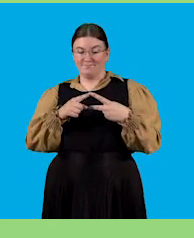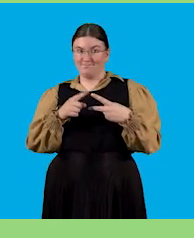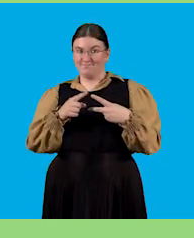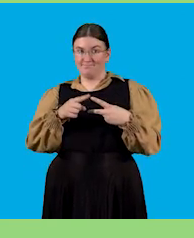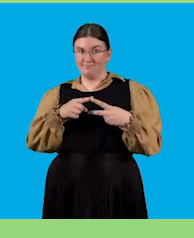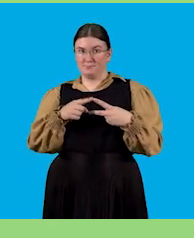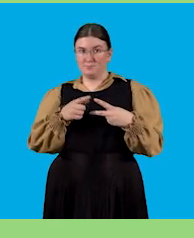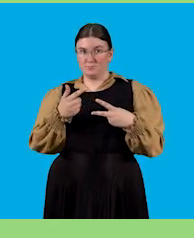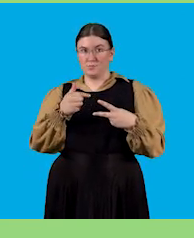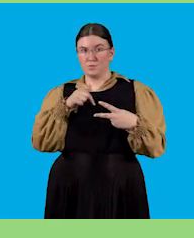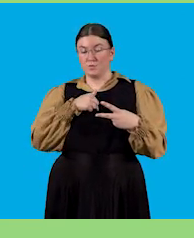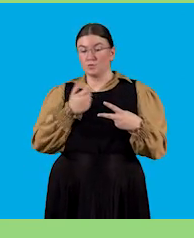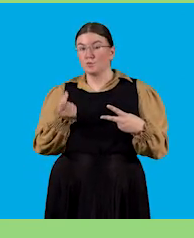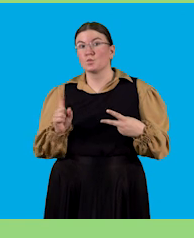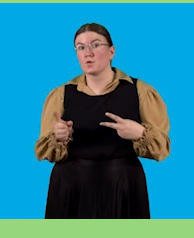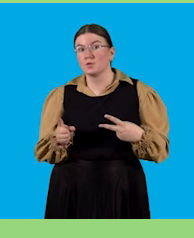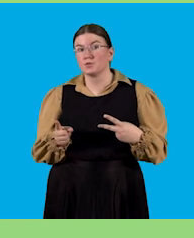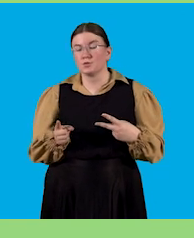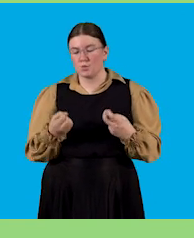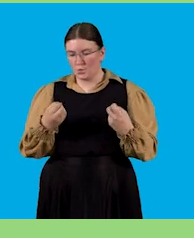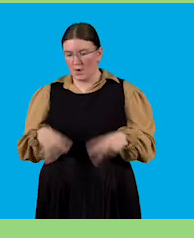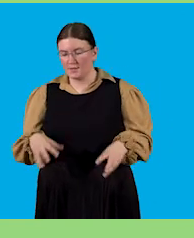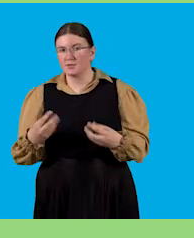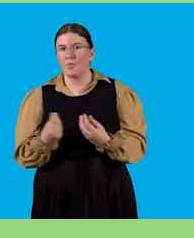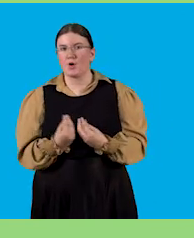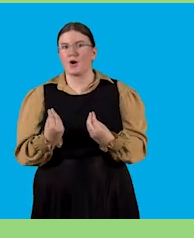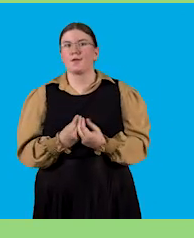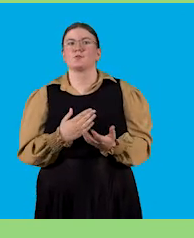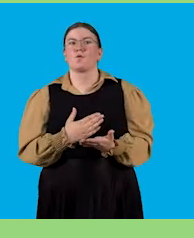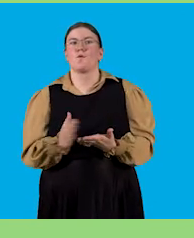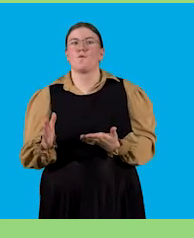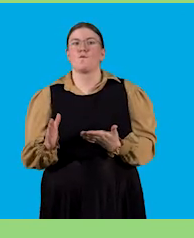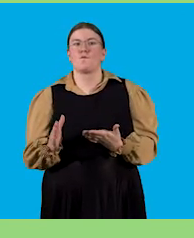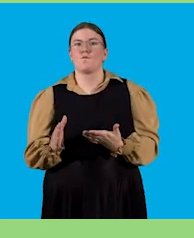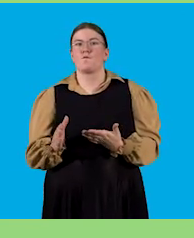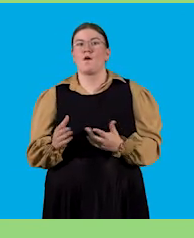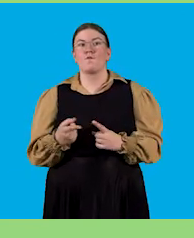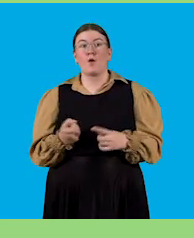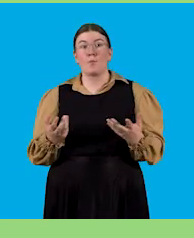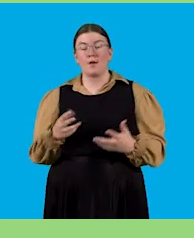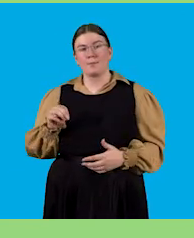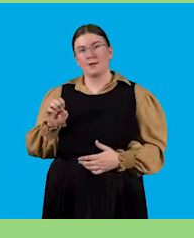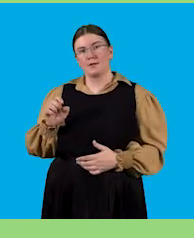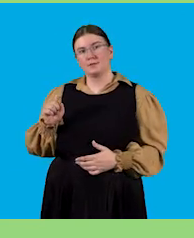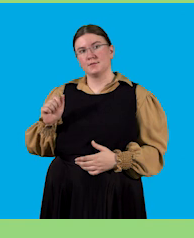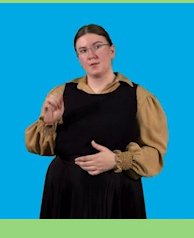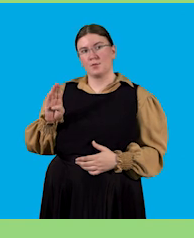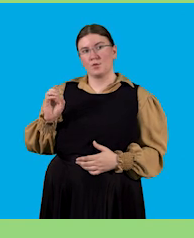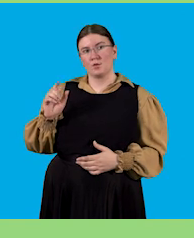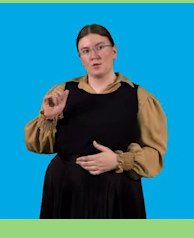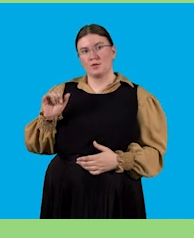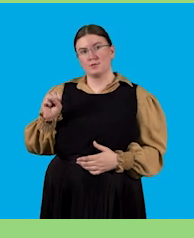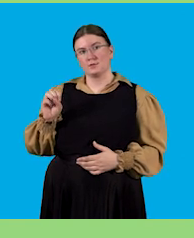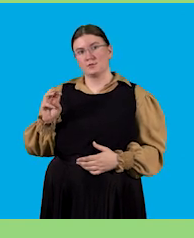excretion, we have the removal of waste products, and these are from metabolism. And we know that metabolism